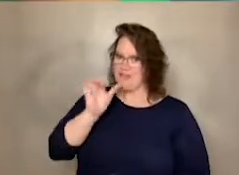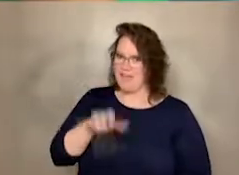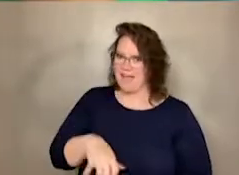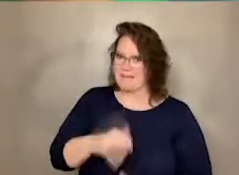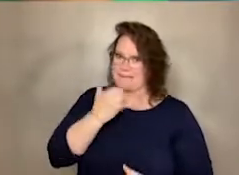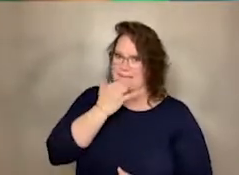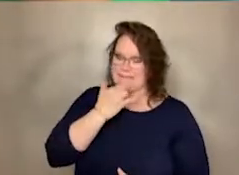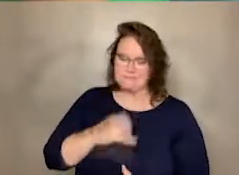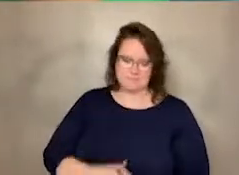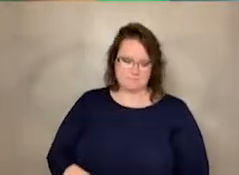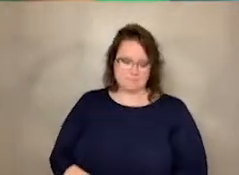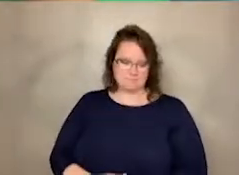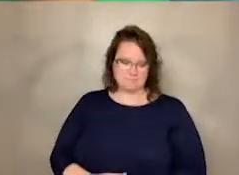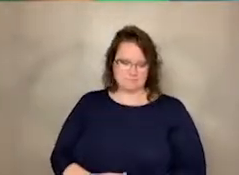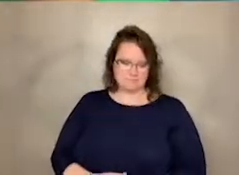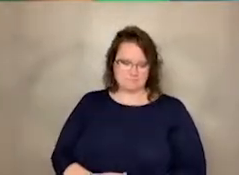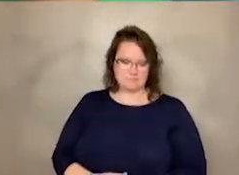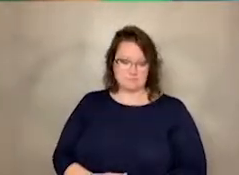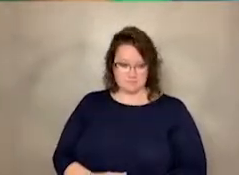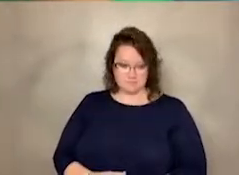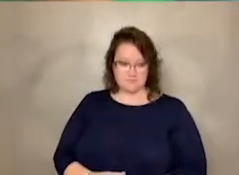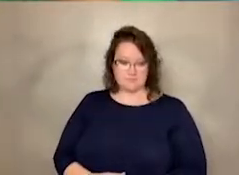it.